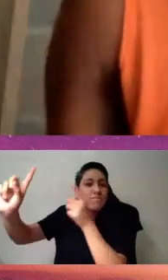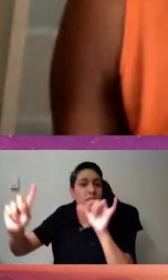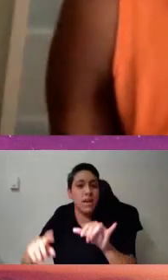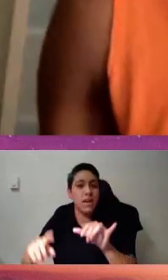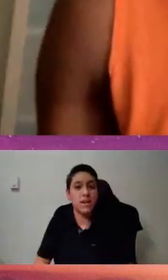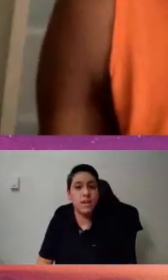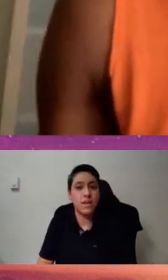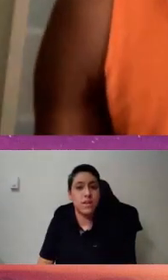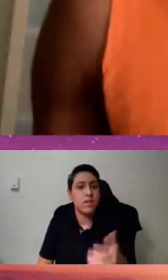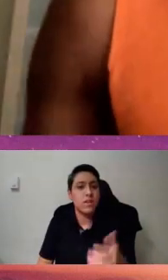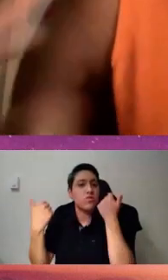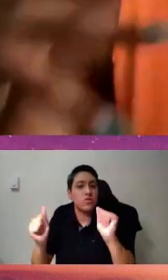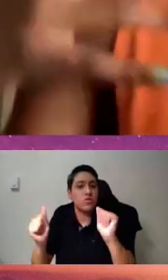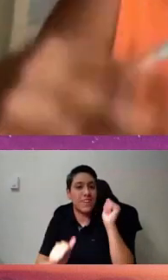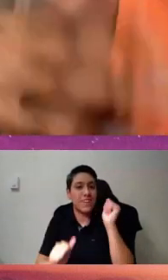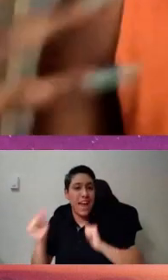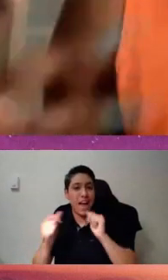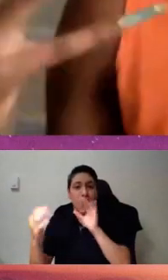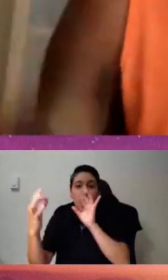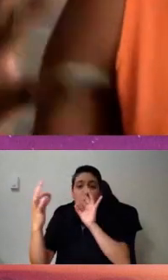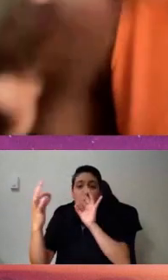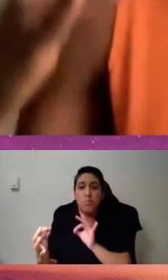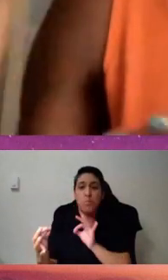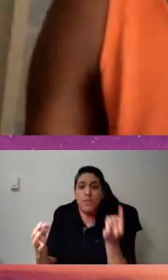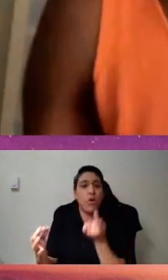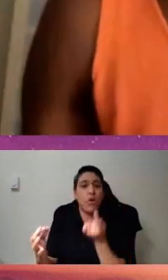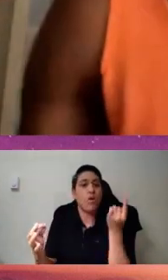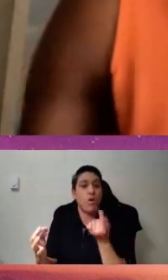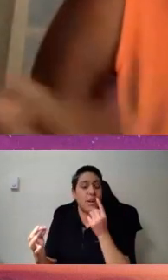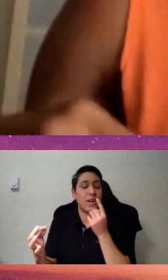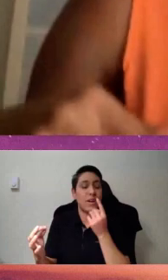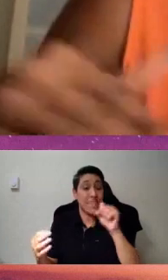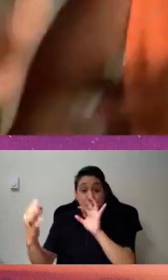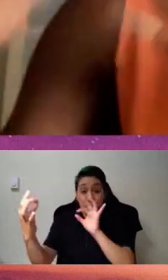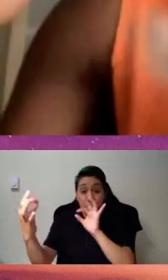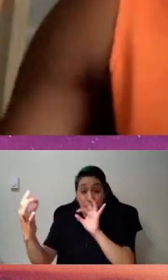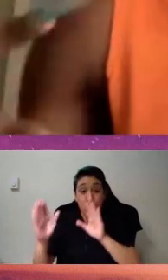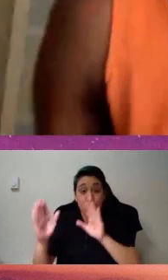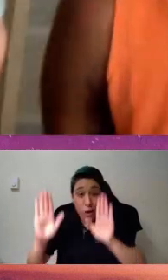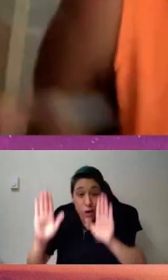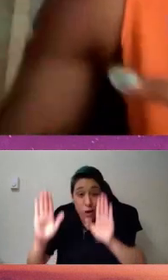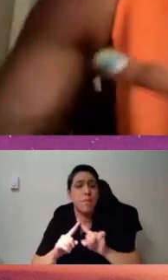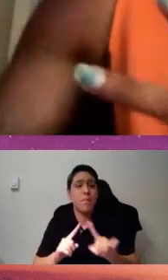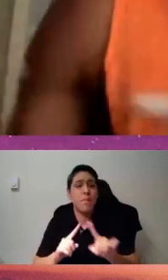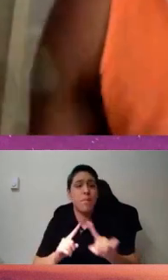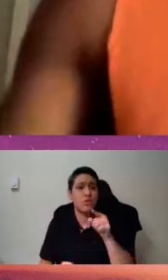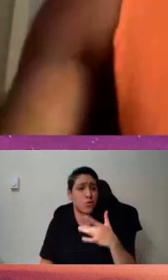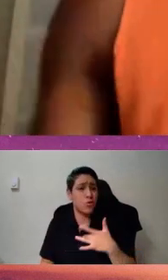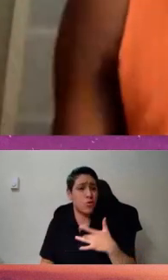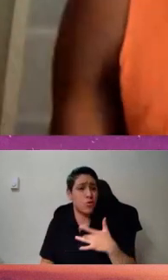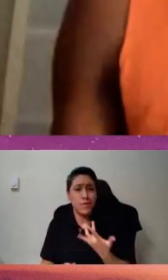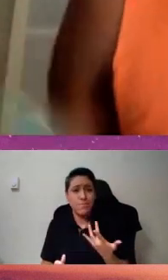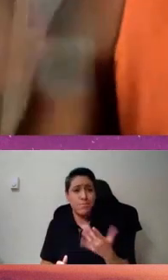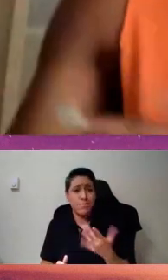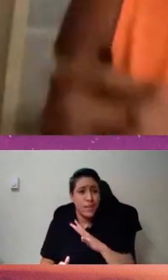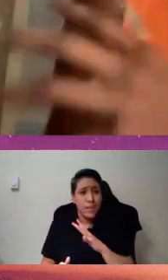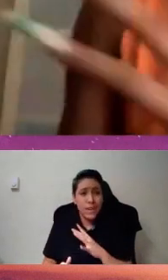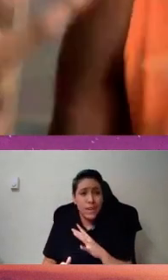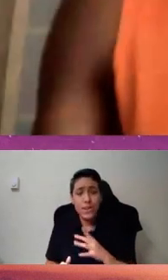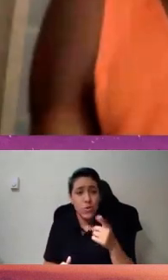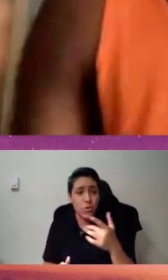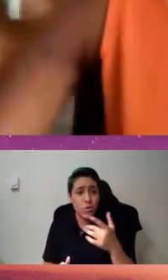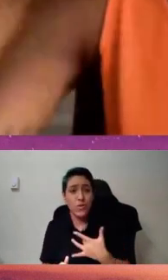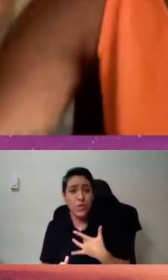to be perfect all the time. You know, like, yes, perfection is amazing, but like, do you, you know, like, you know, like, can we